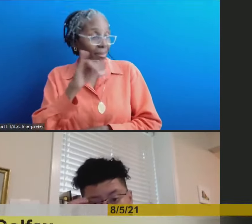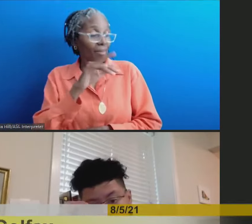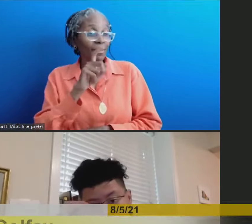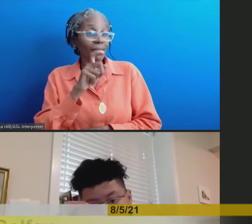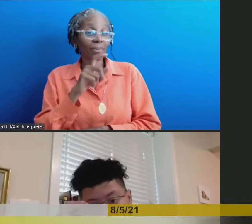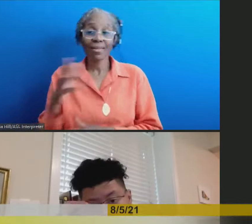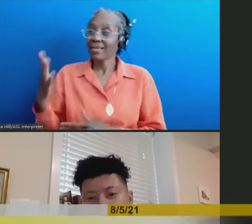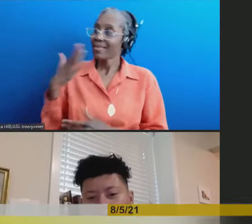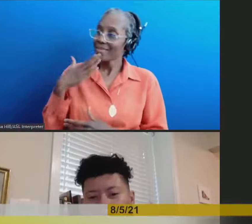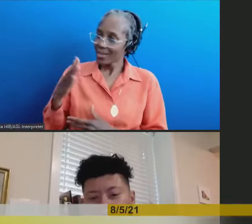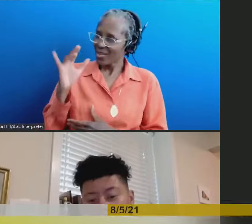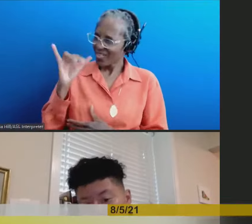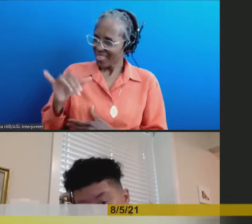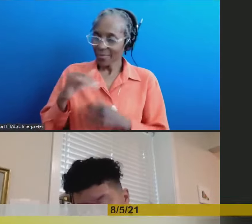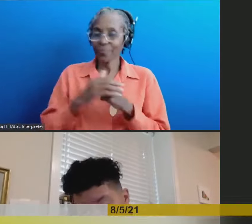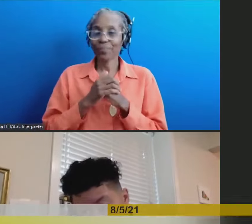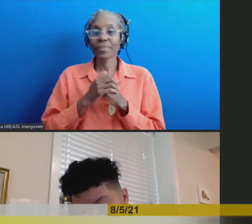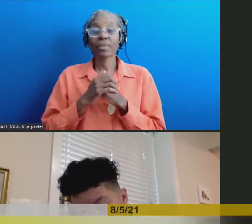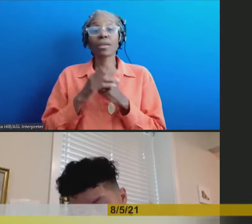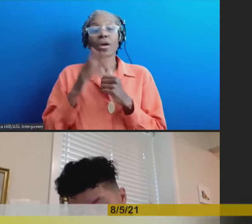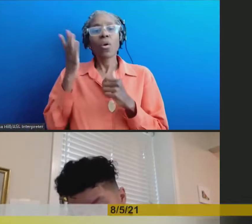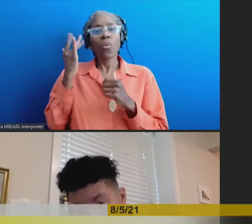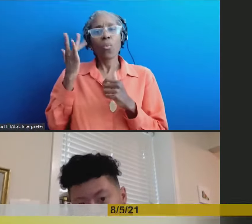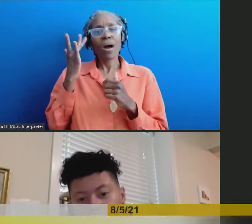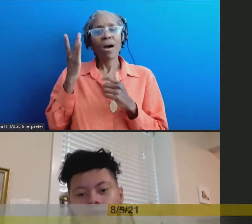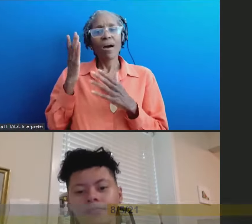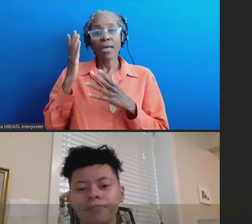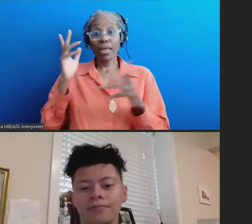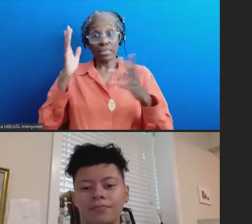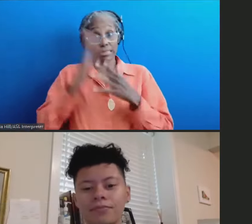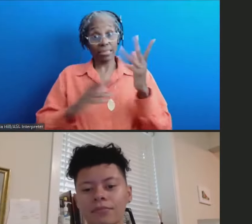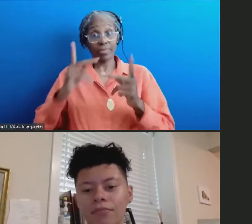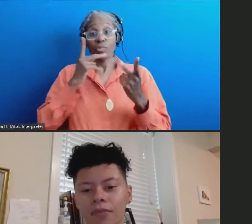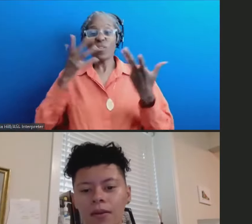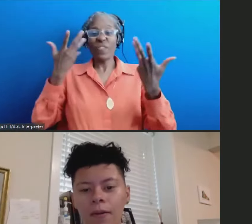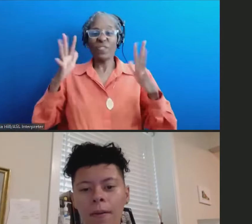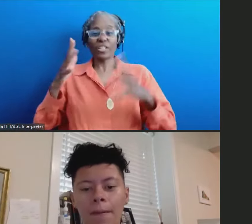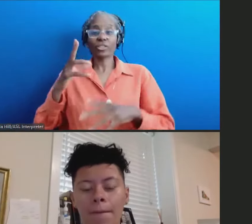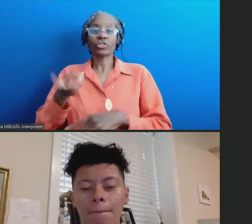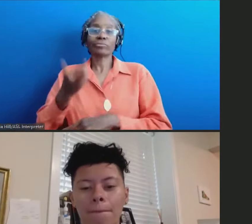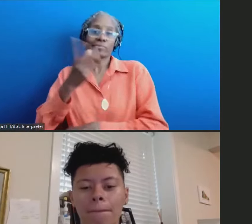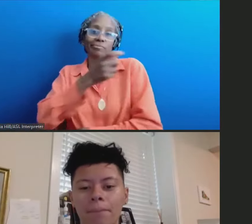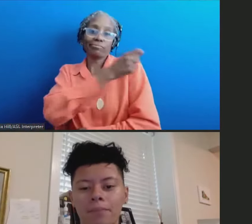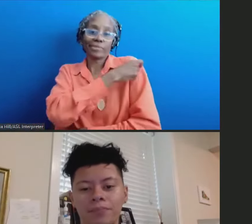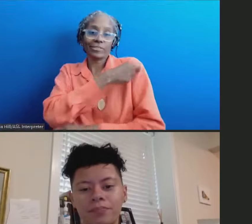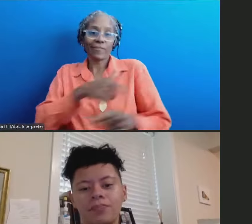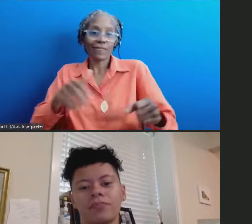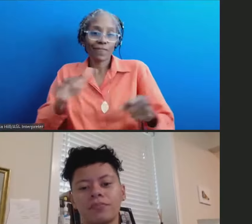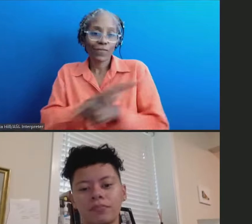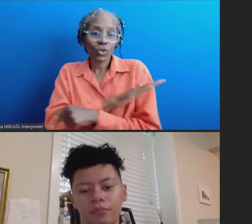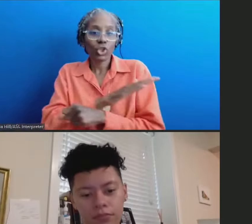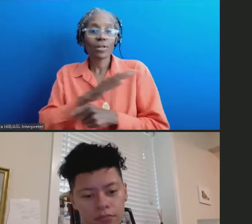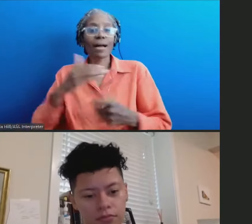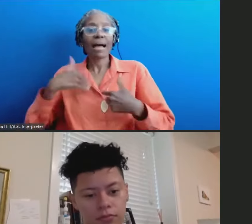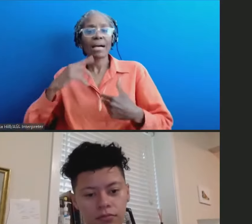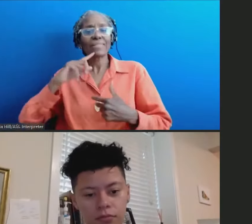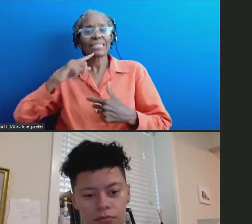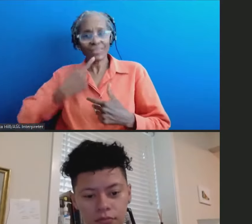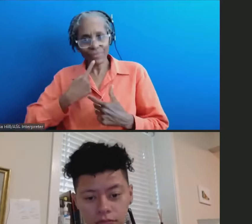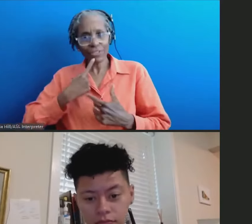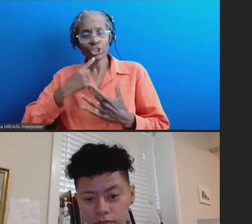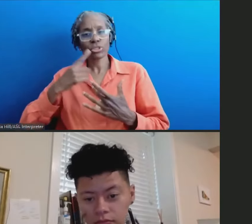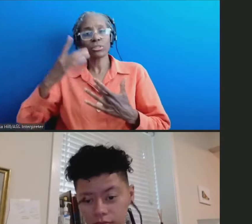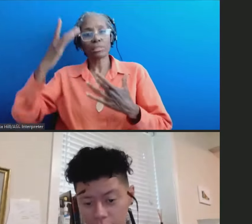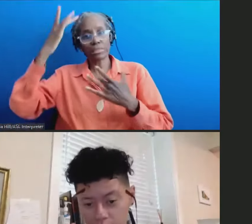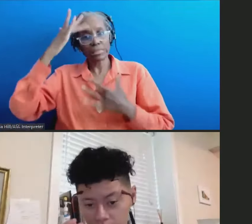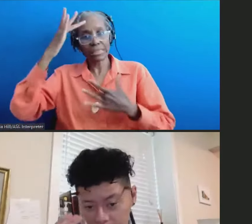Thanks for that. Why do some people who are fully vaccinated still experience severe symptoms and are also